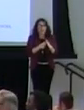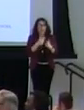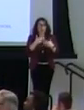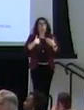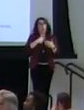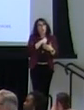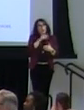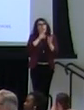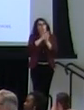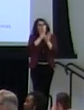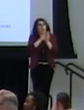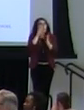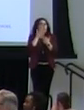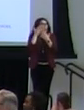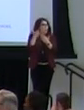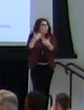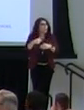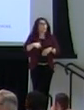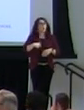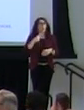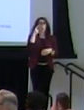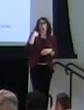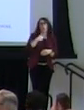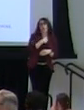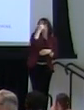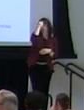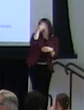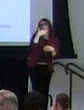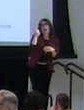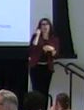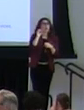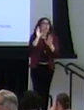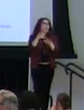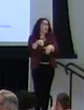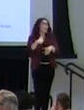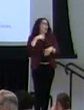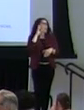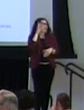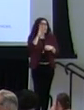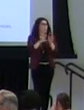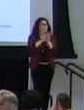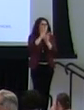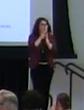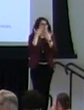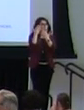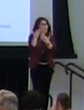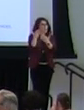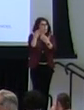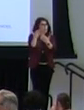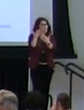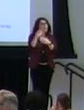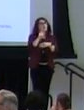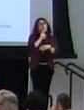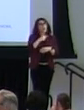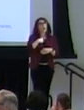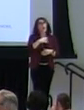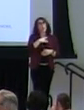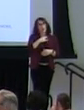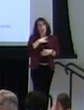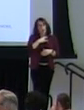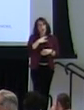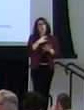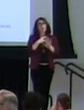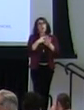the proposal because, you know, we know better, so forth and so on. So I really like that what I'm